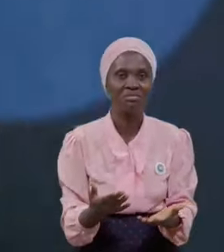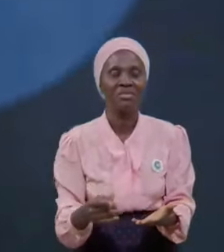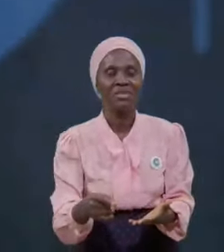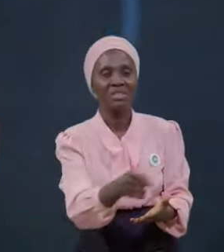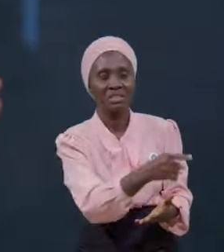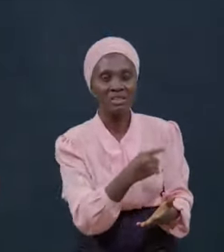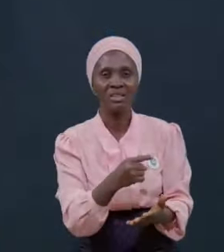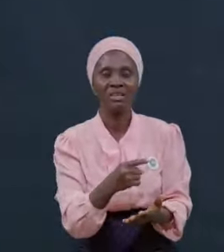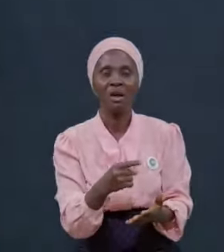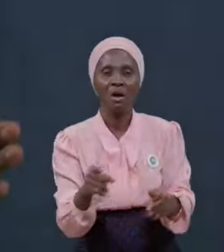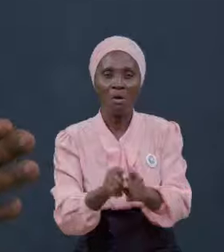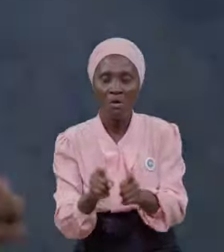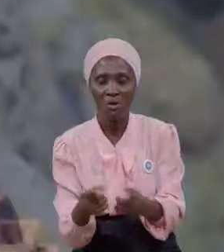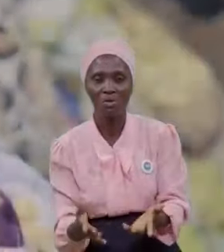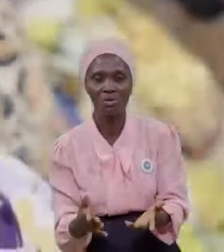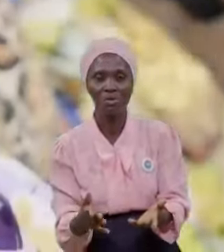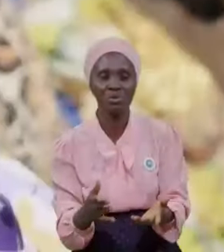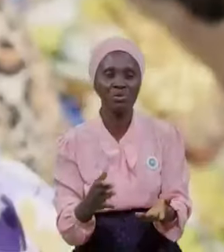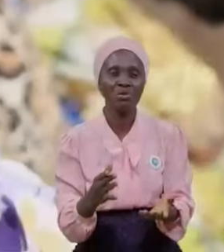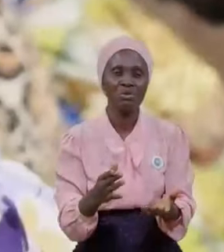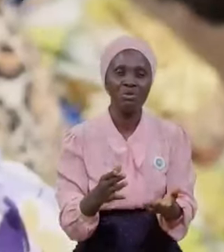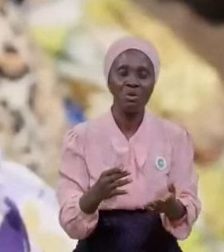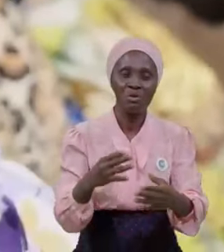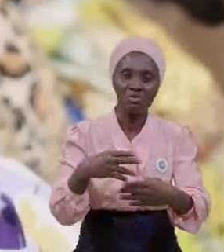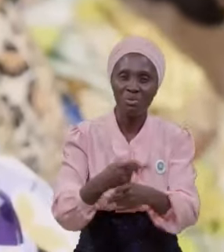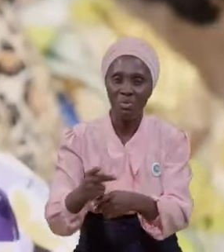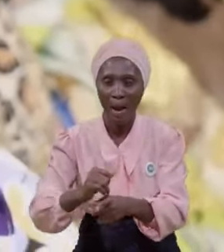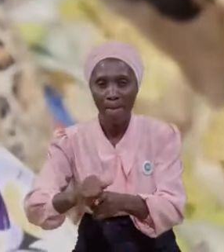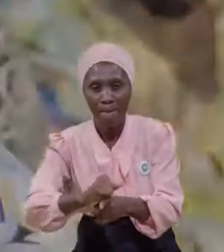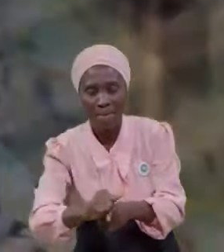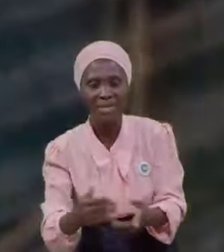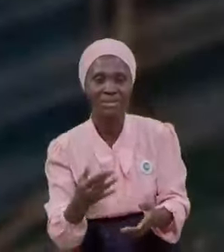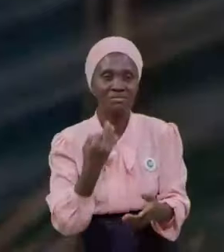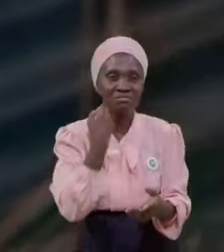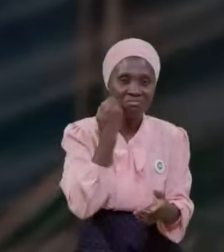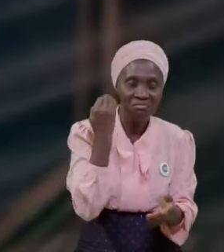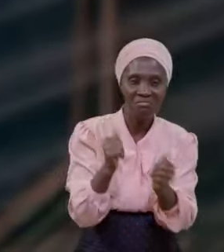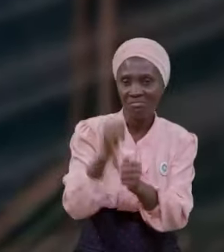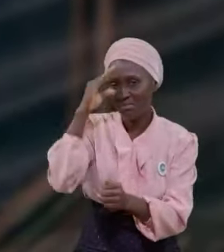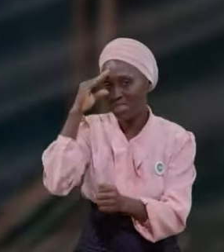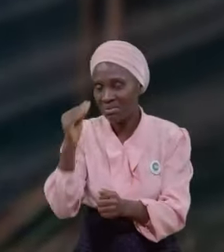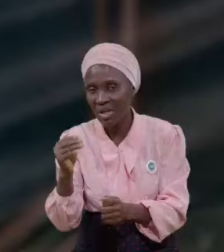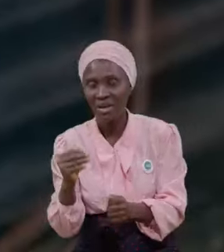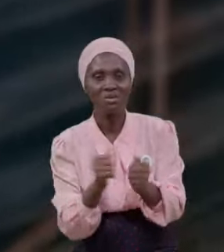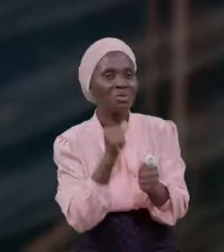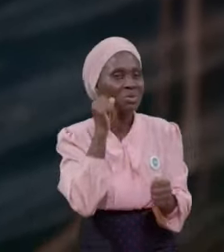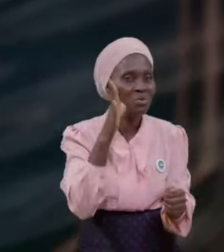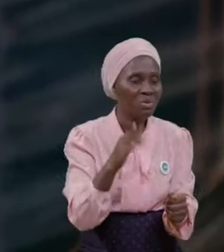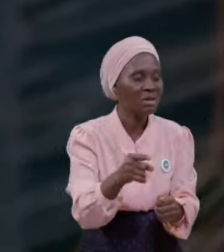men after their former manners. They lie. They deceive.